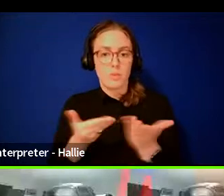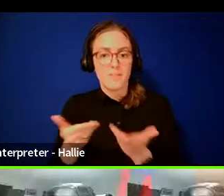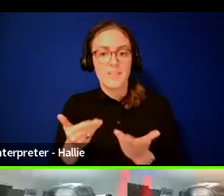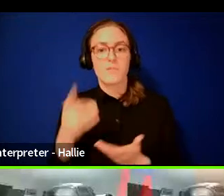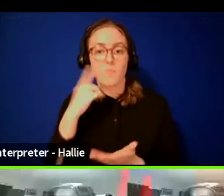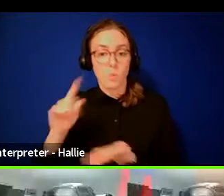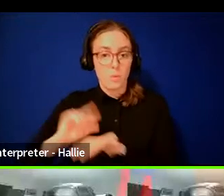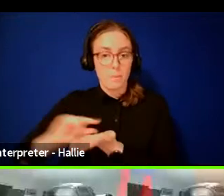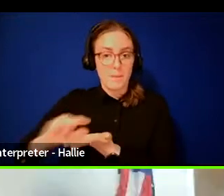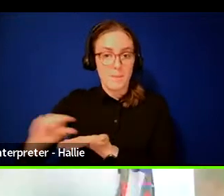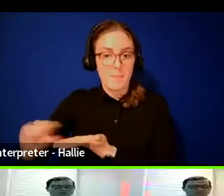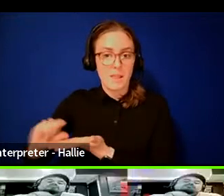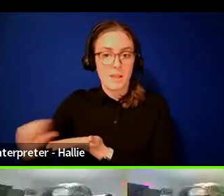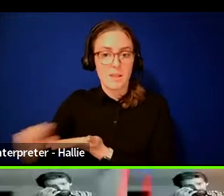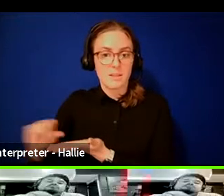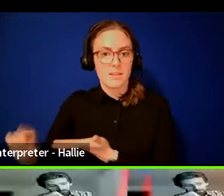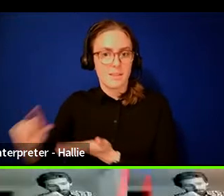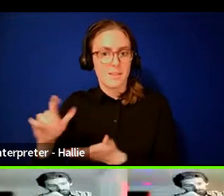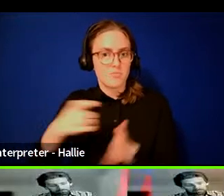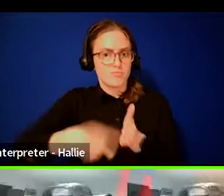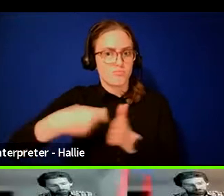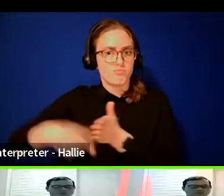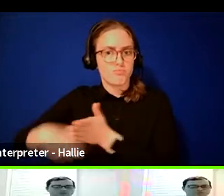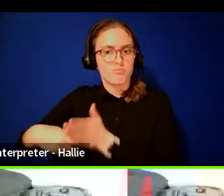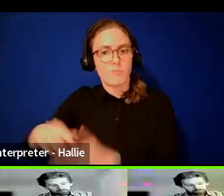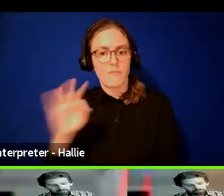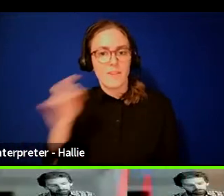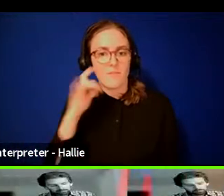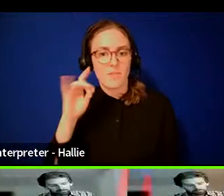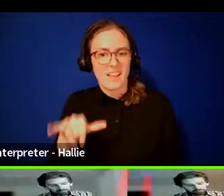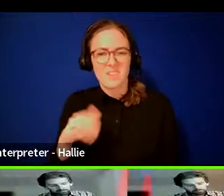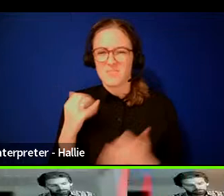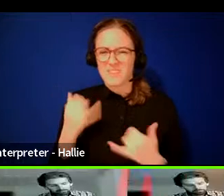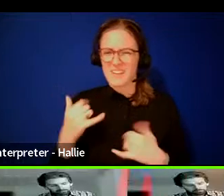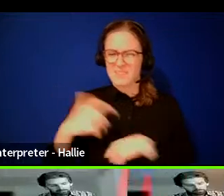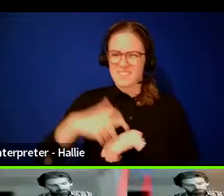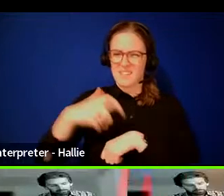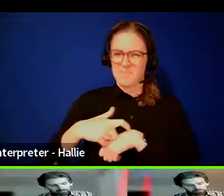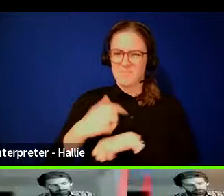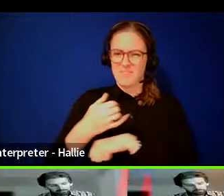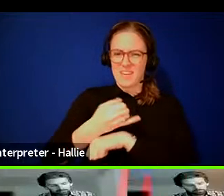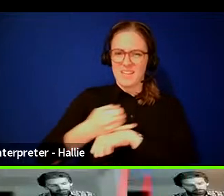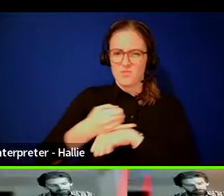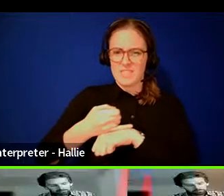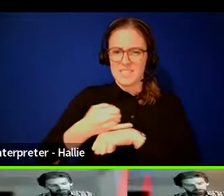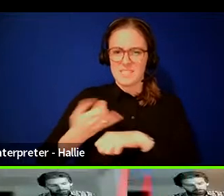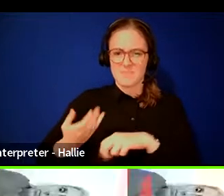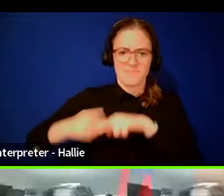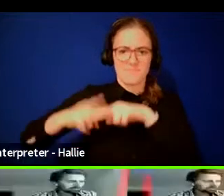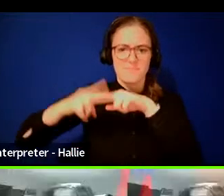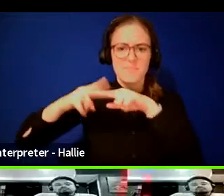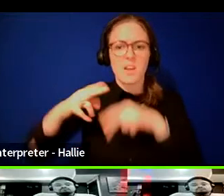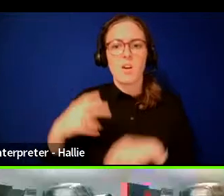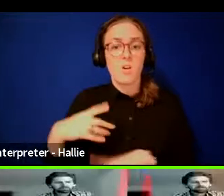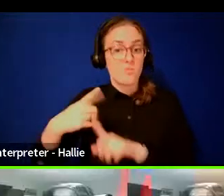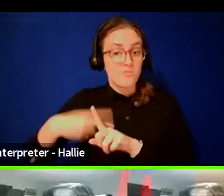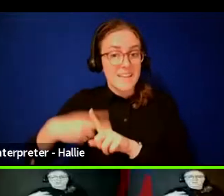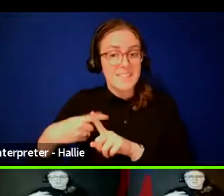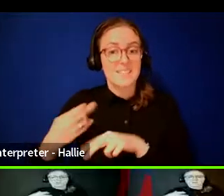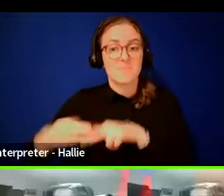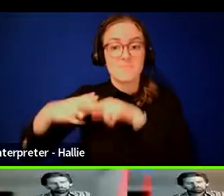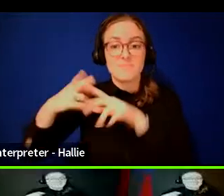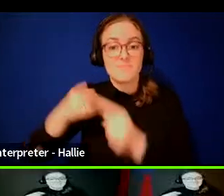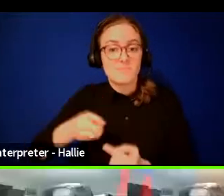these times of raised interest rates and people having difficulty with rent and